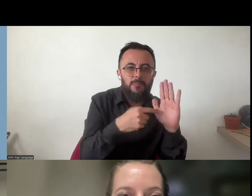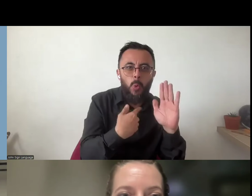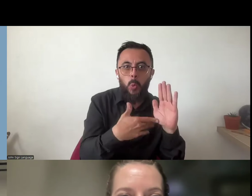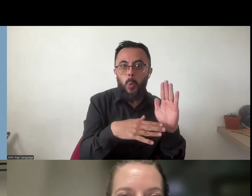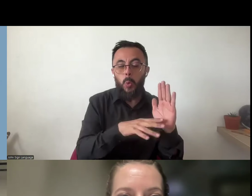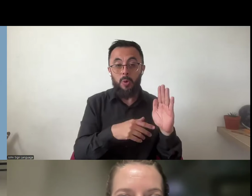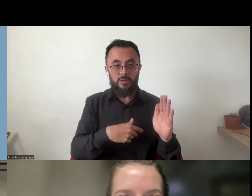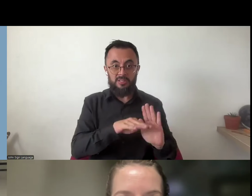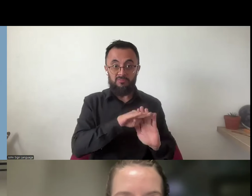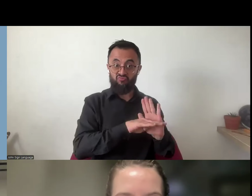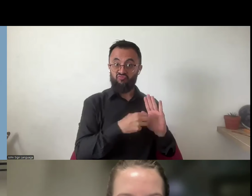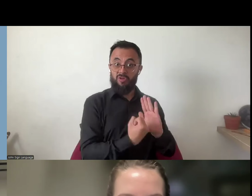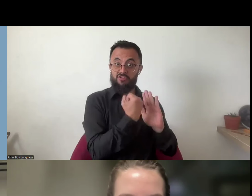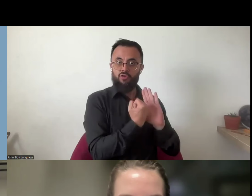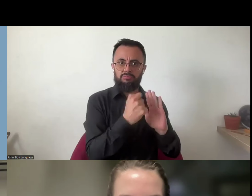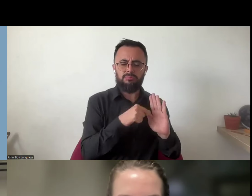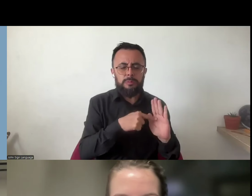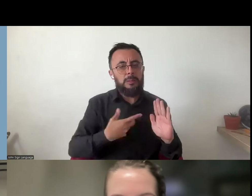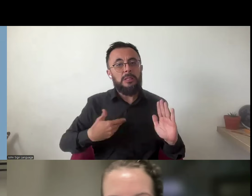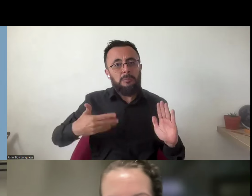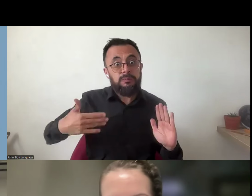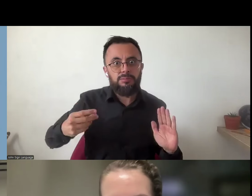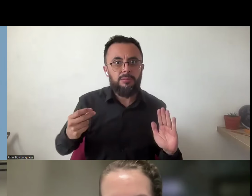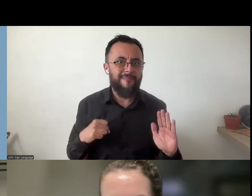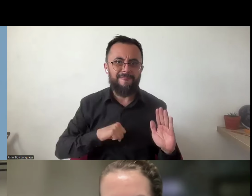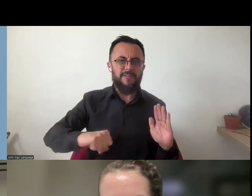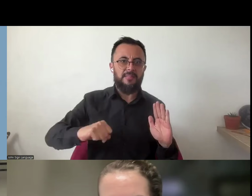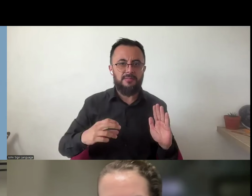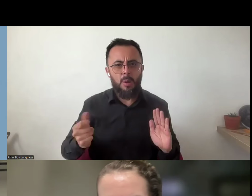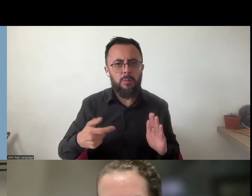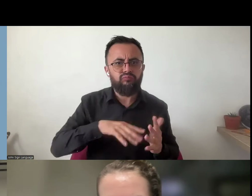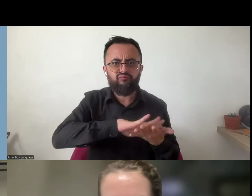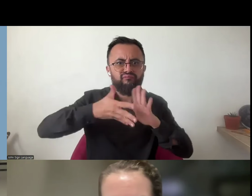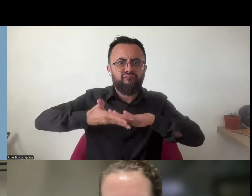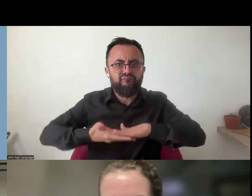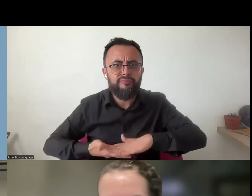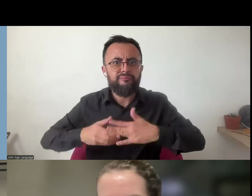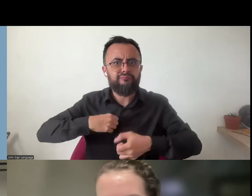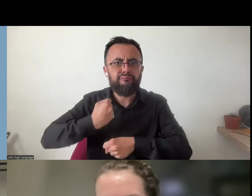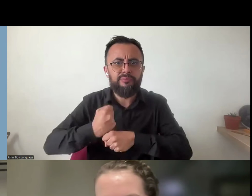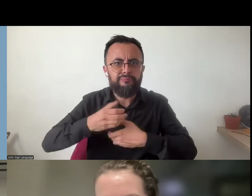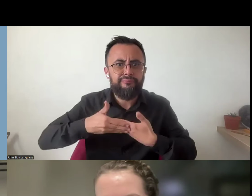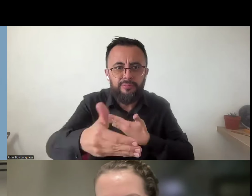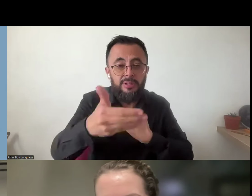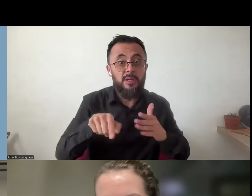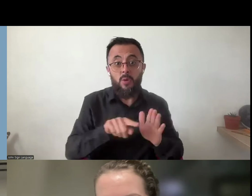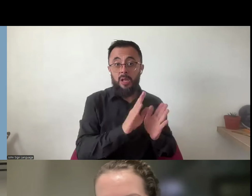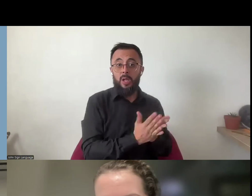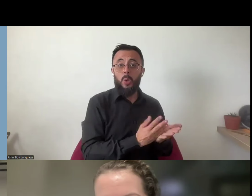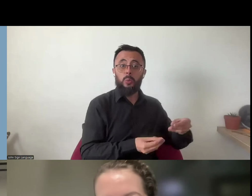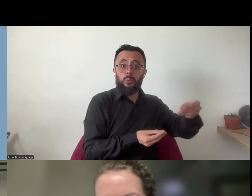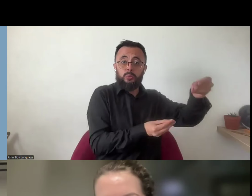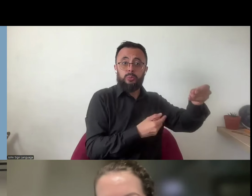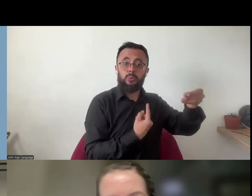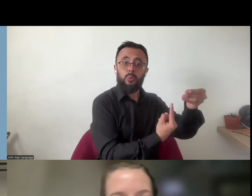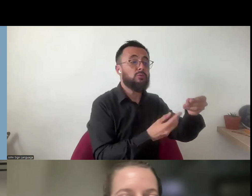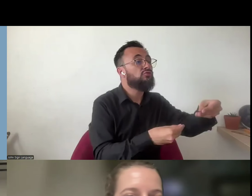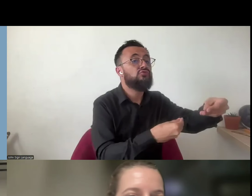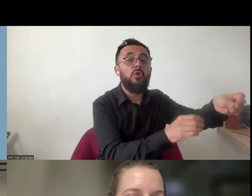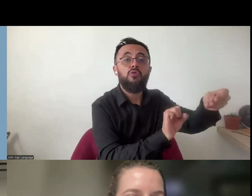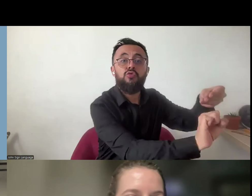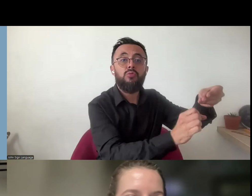that this should be actually everybody's agenda. But I would say that the greatest power stems